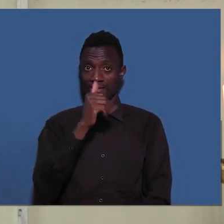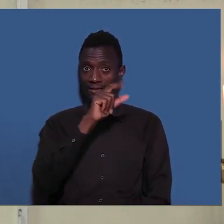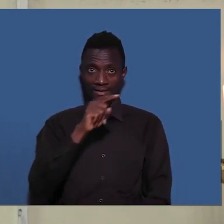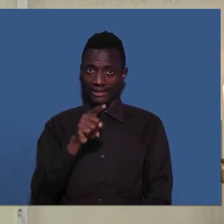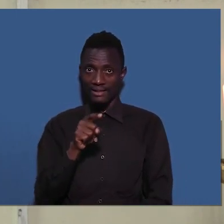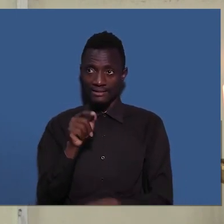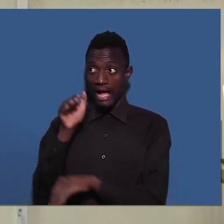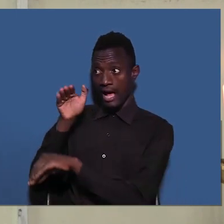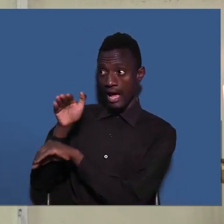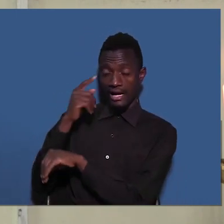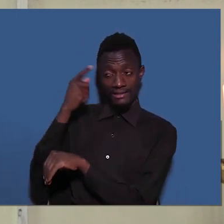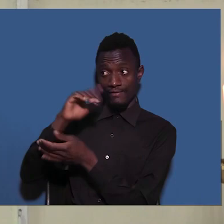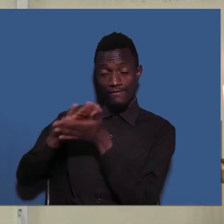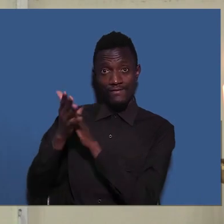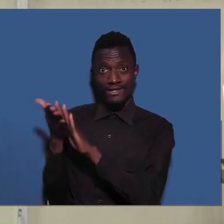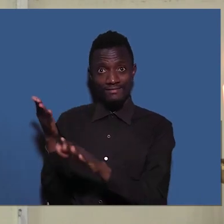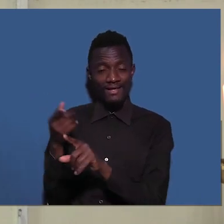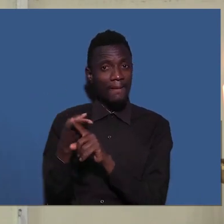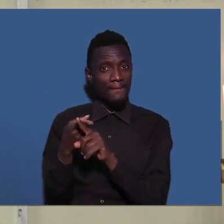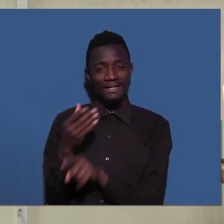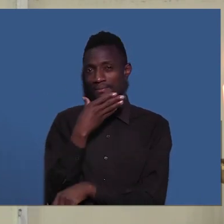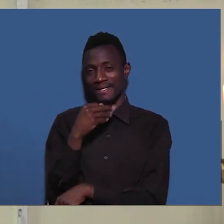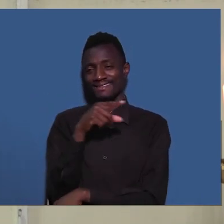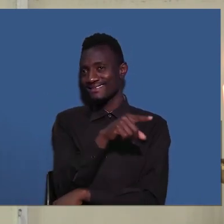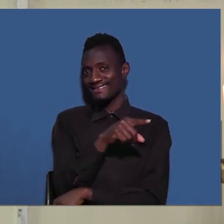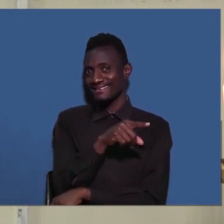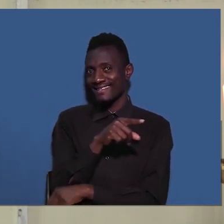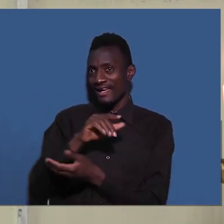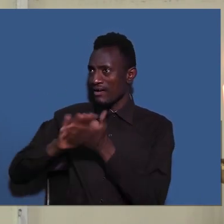forgiveness. Unfortunately, he didn't.